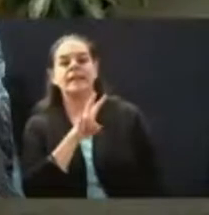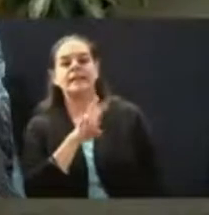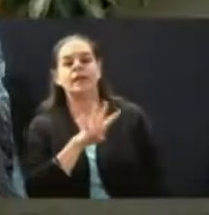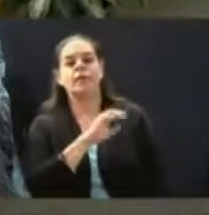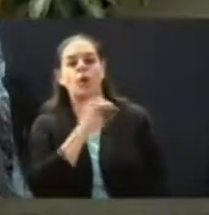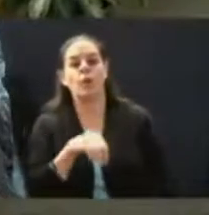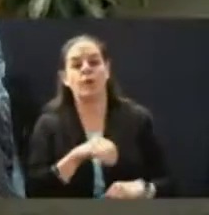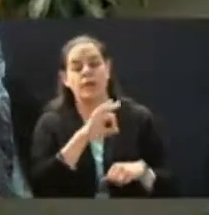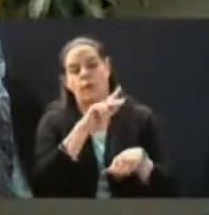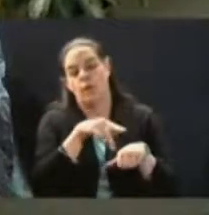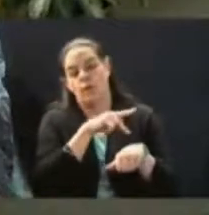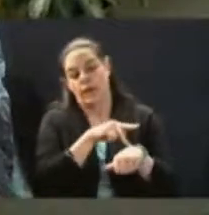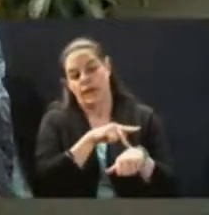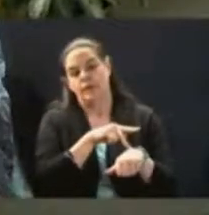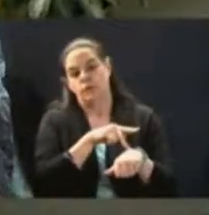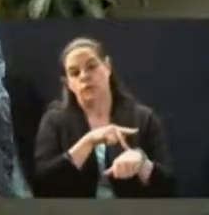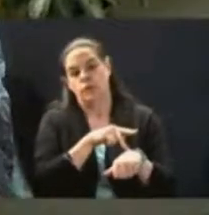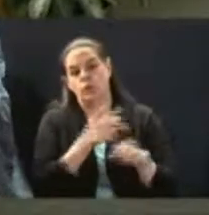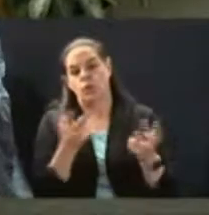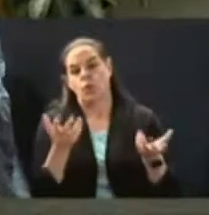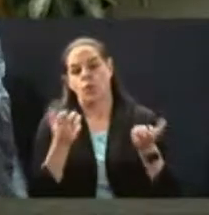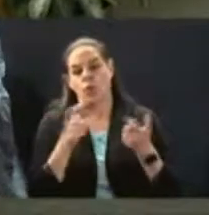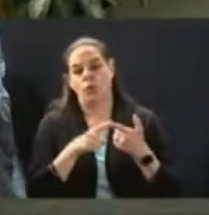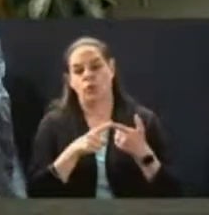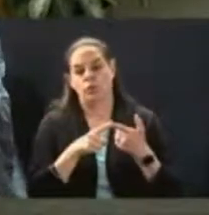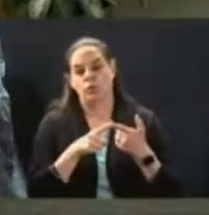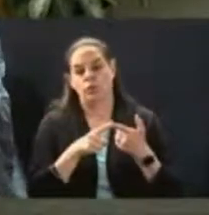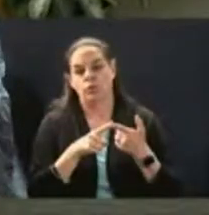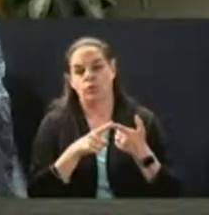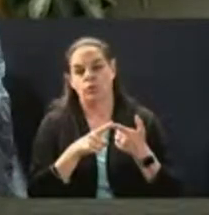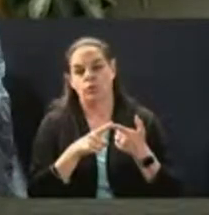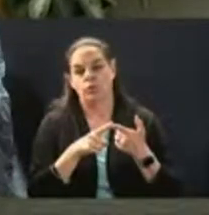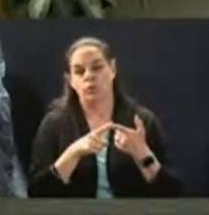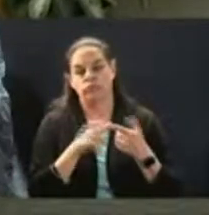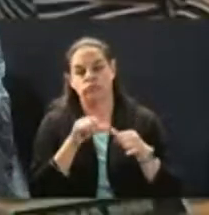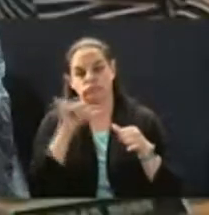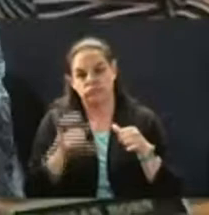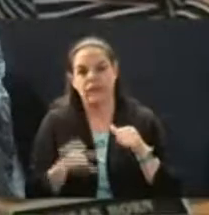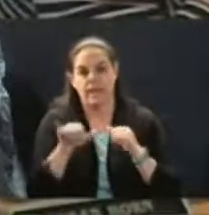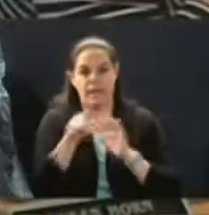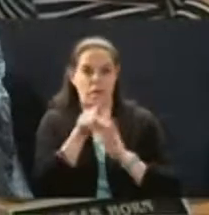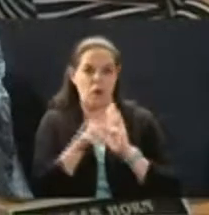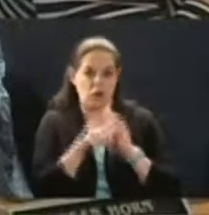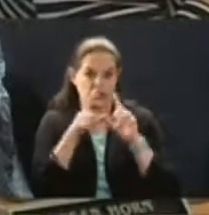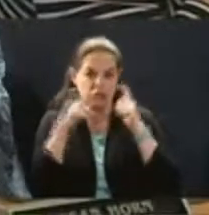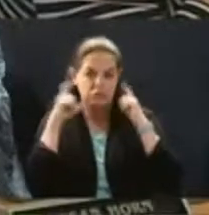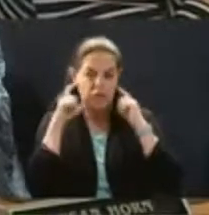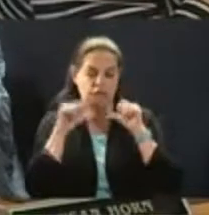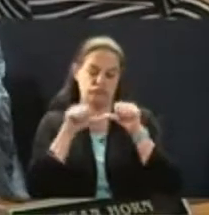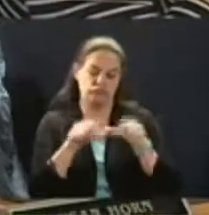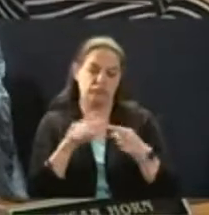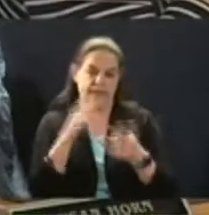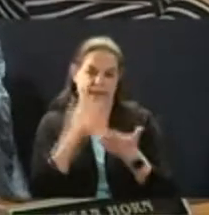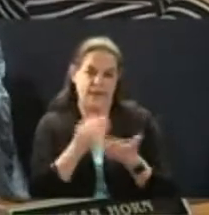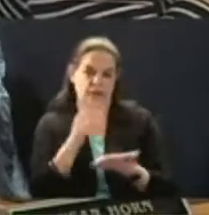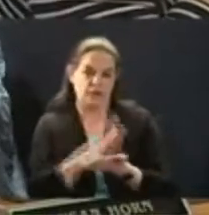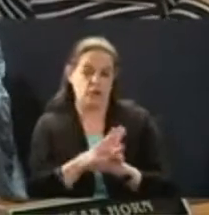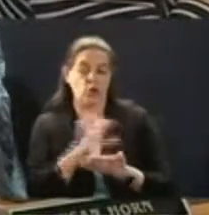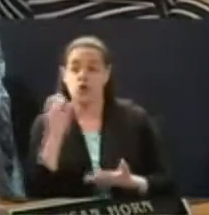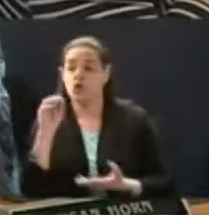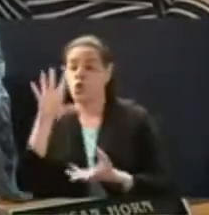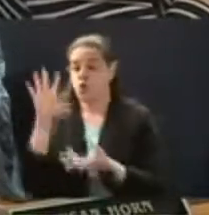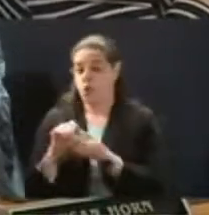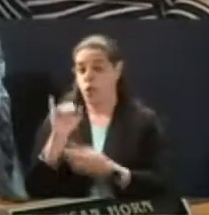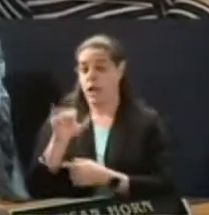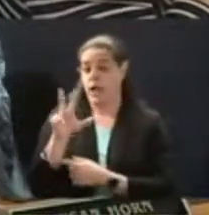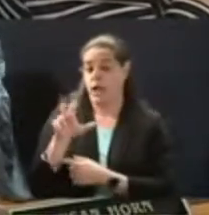74% of principals wish to keep the face mask policy like it is until the end of school. Okay, so total, out of those